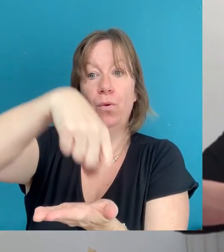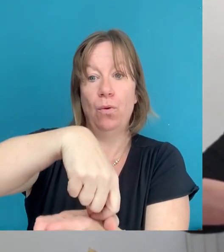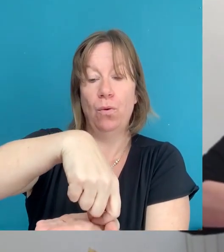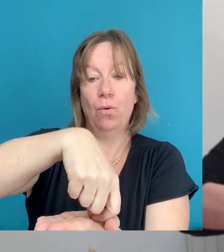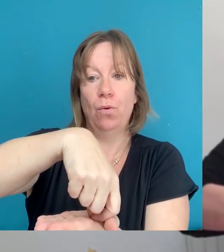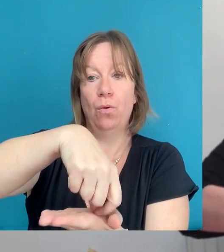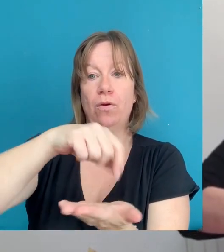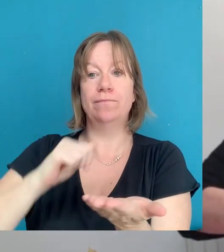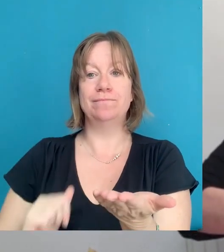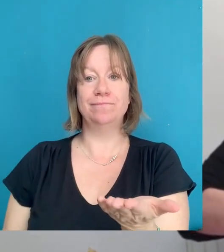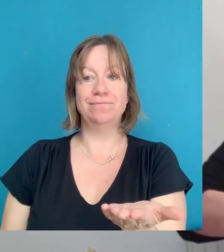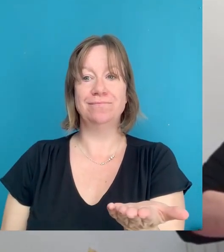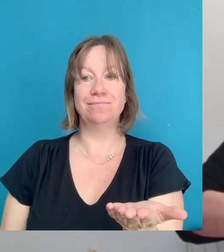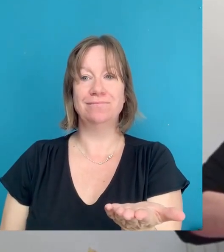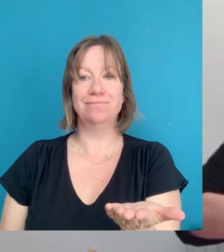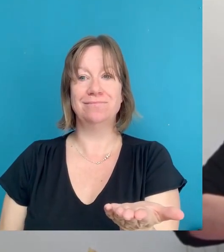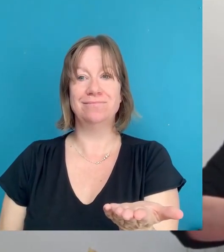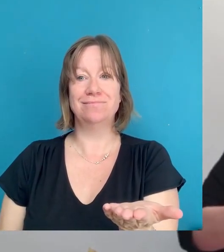and I'm turning it around.